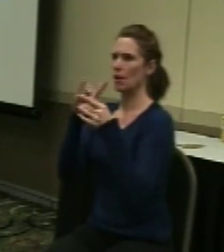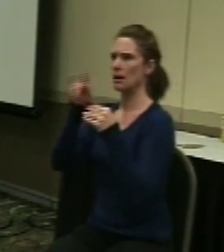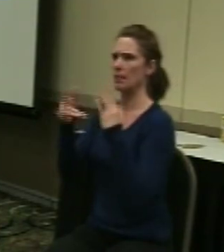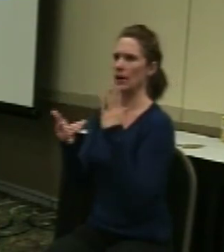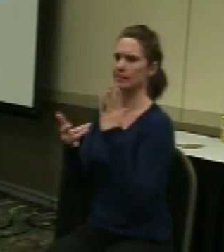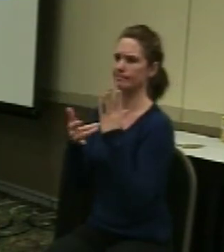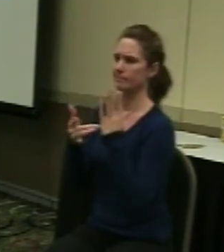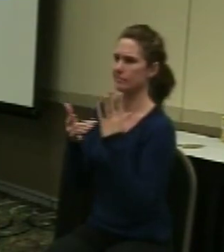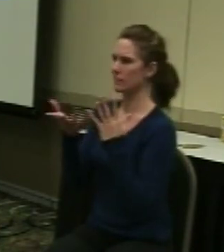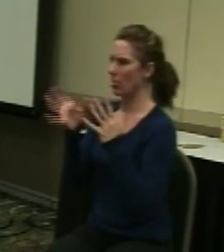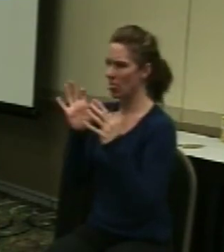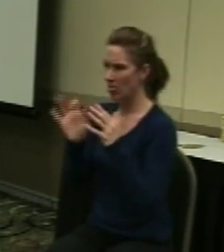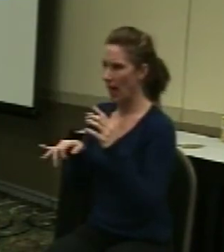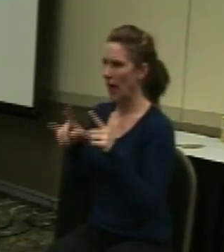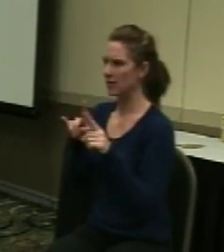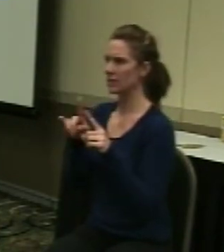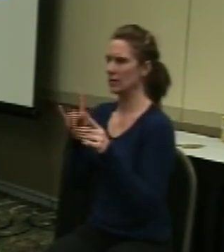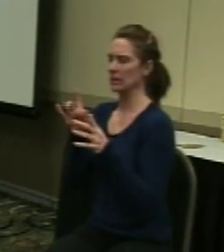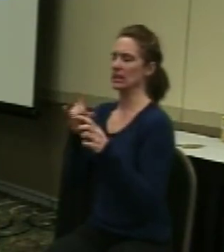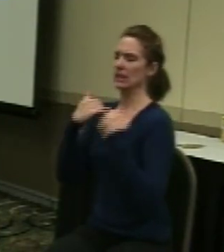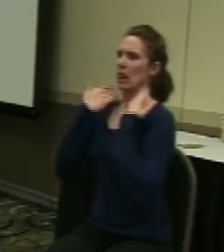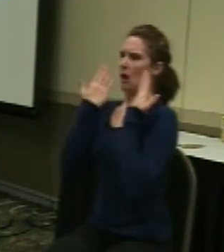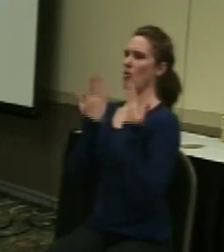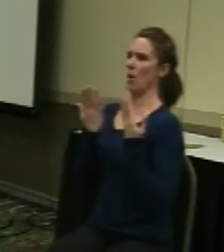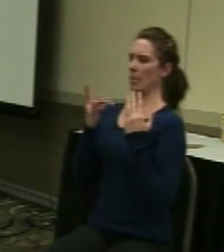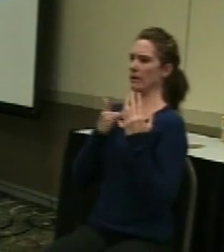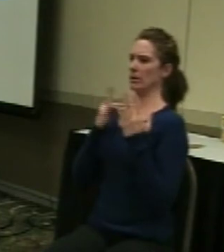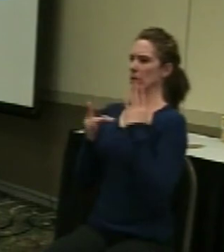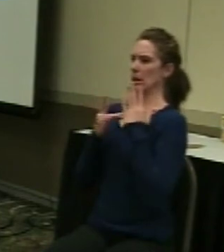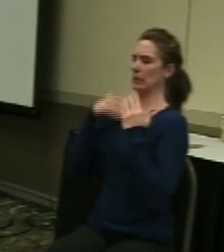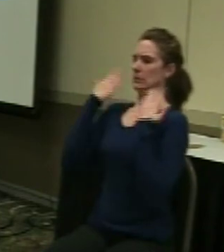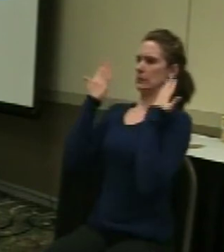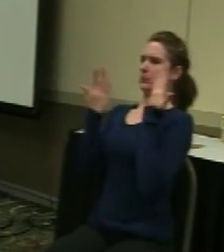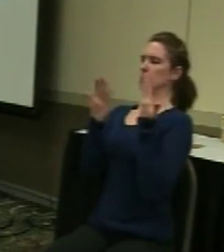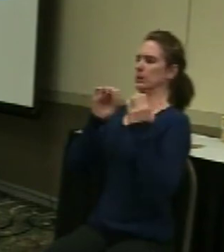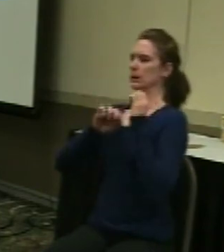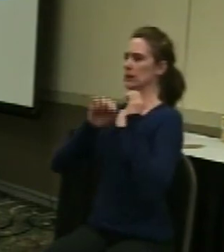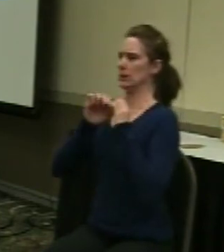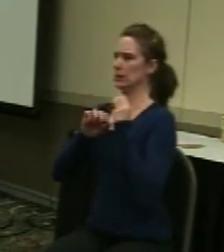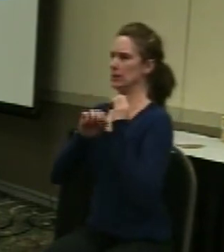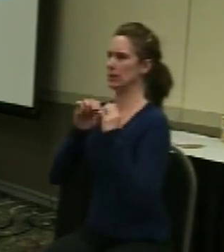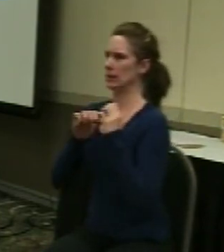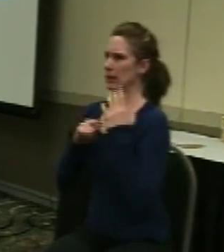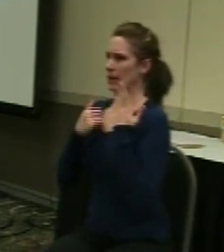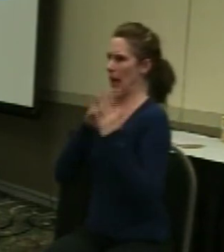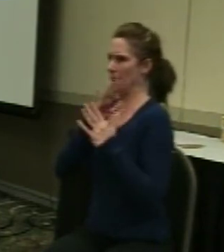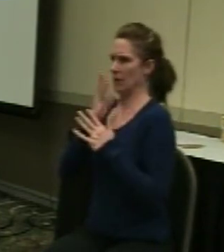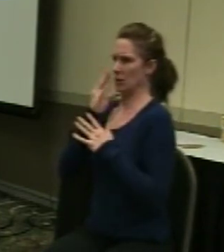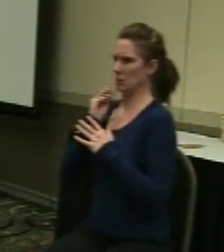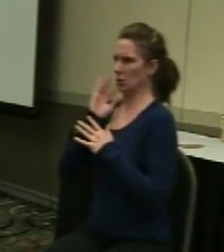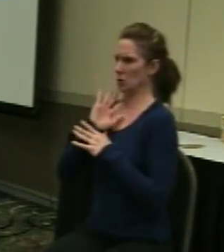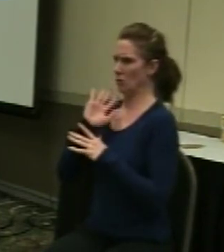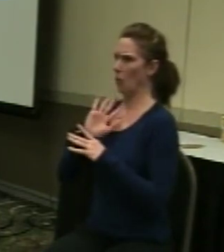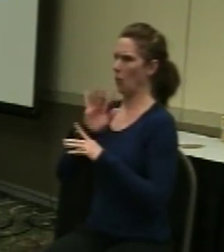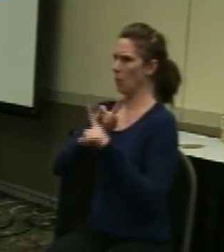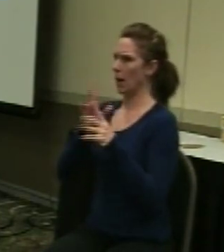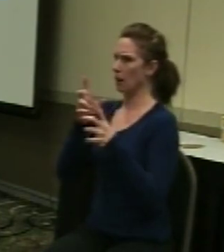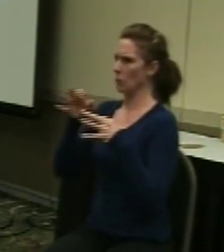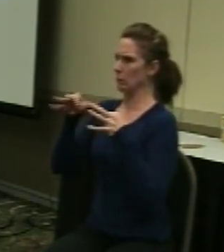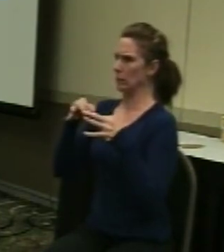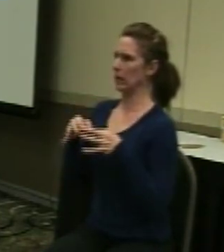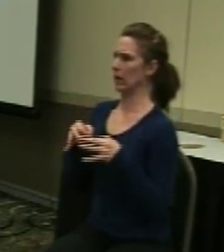of doing this, it's kind of daunting to think about trying to do it without having been somehow exposed to the use of